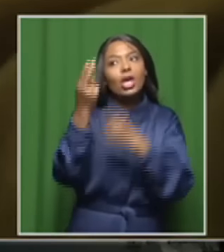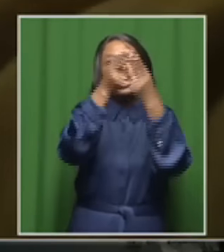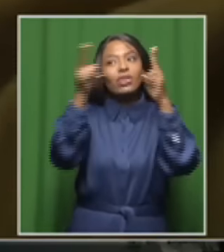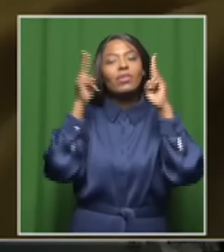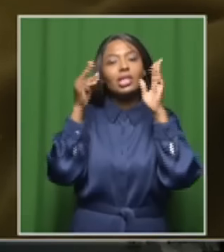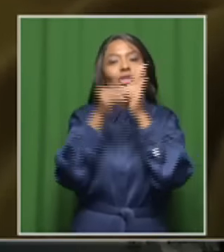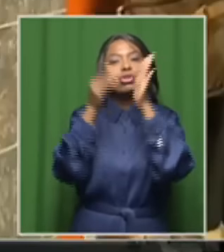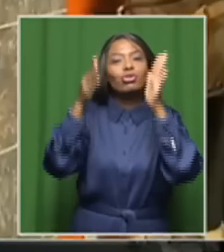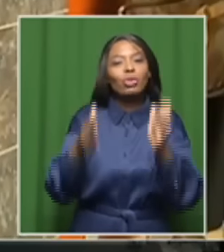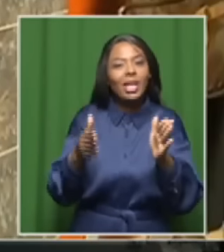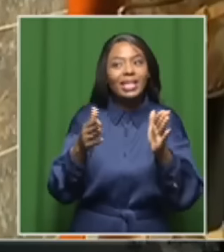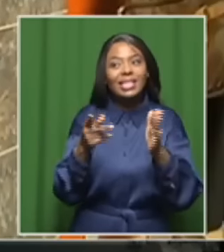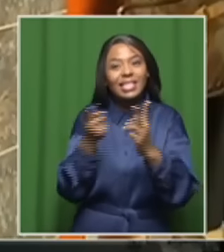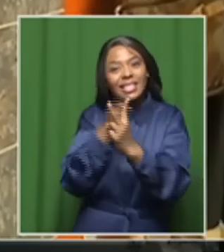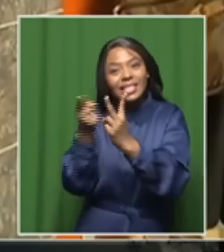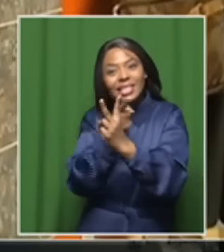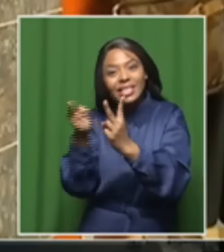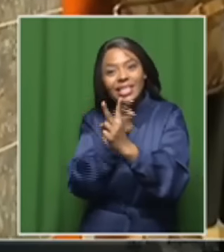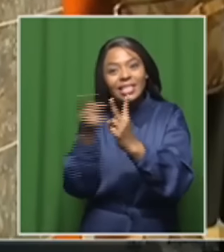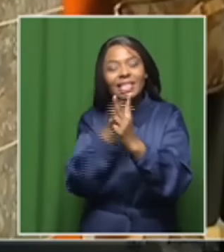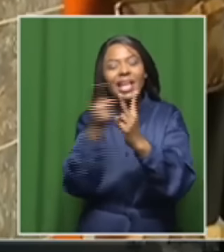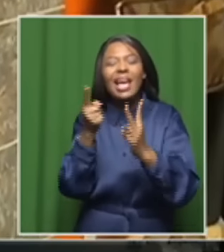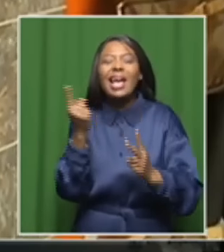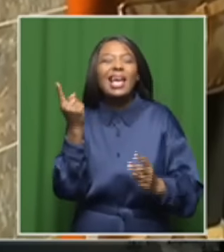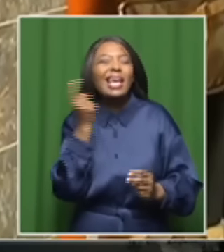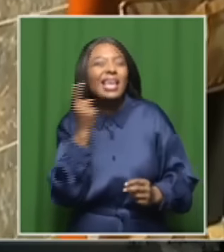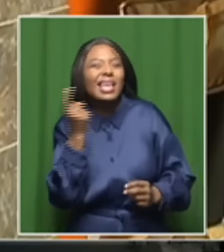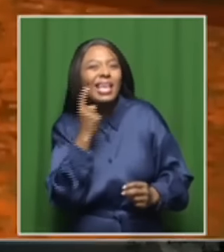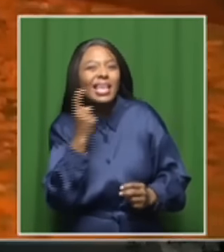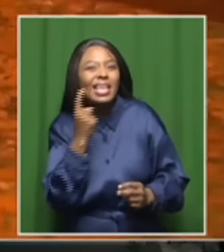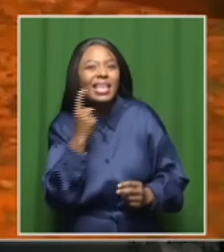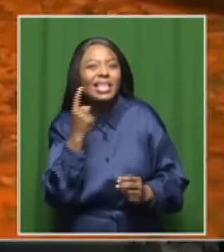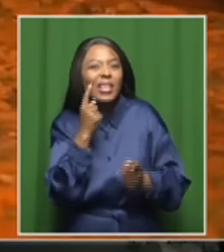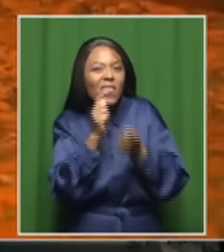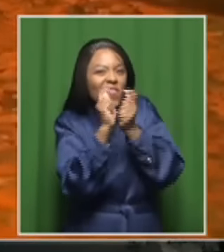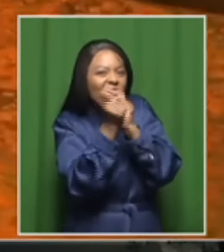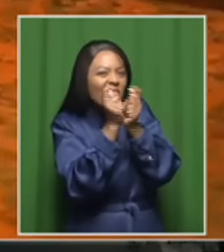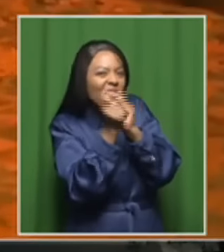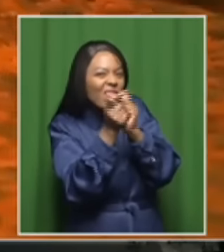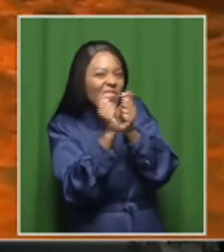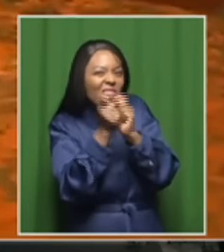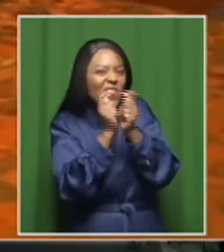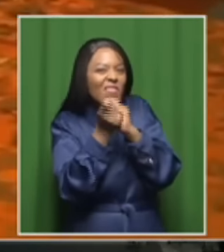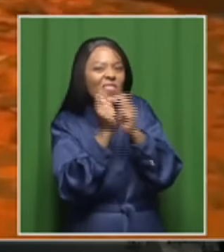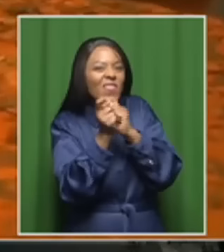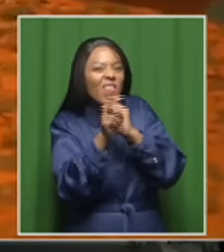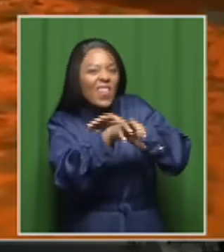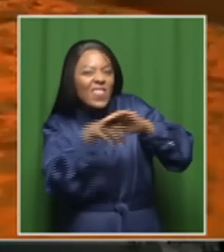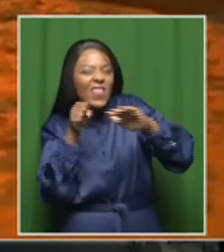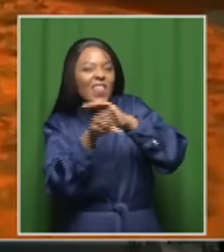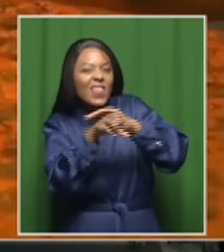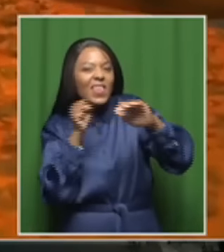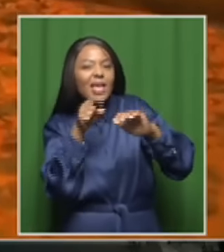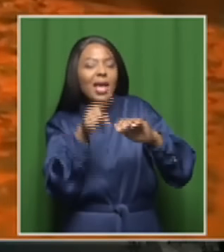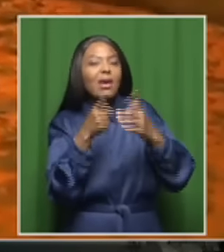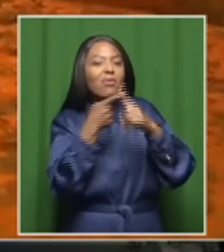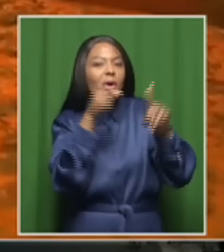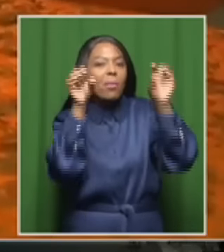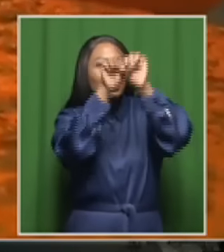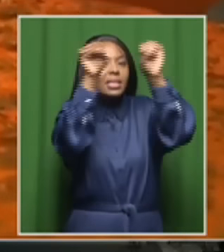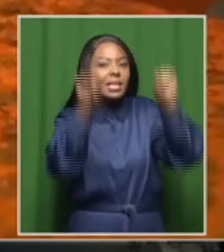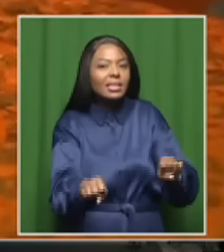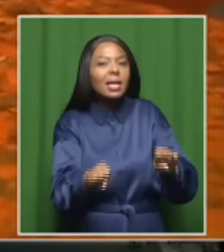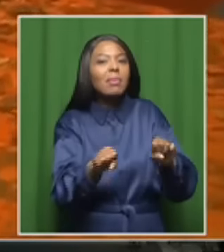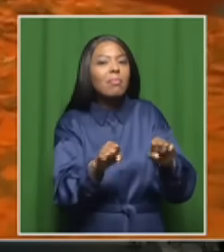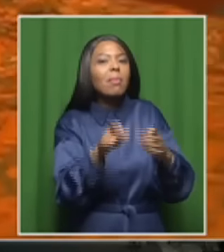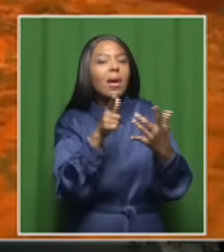who actually managed to very easily penetrate the system, and they were actually able to show how much